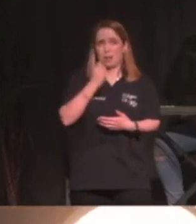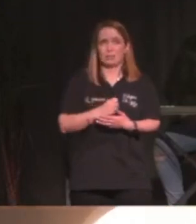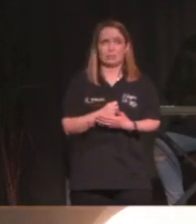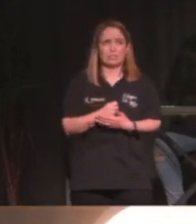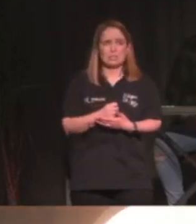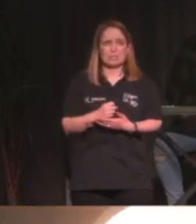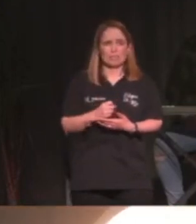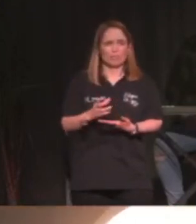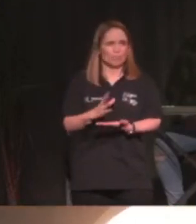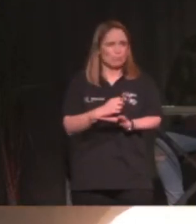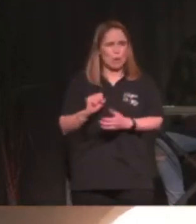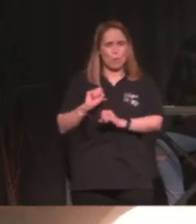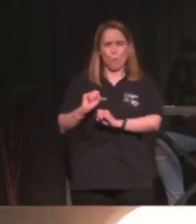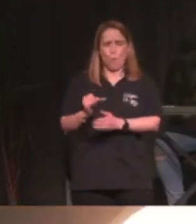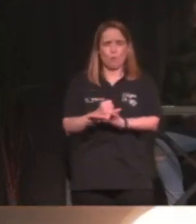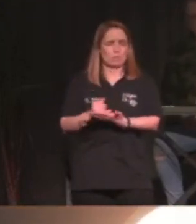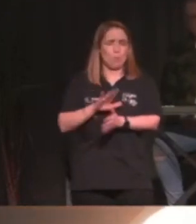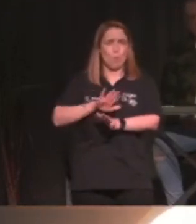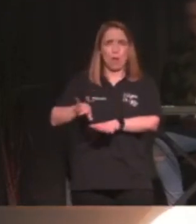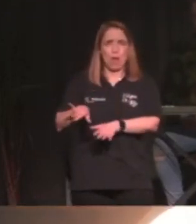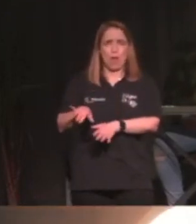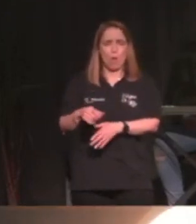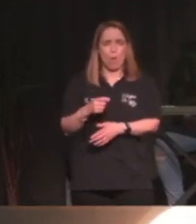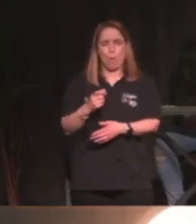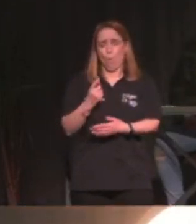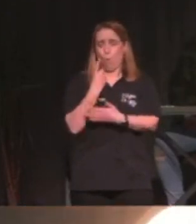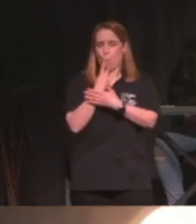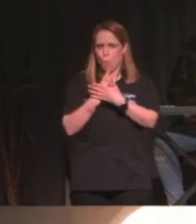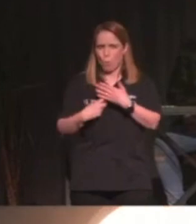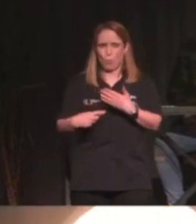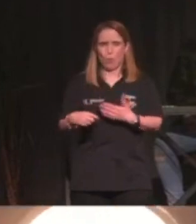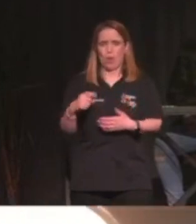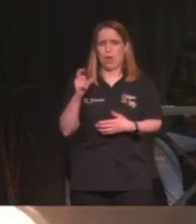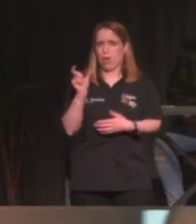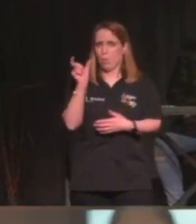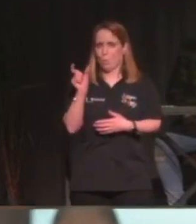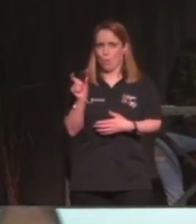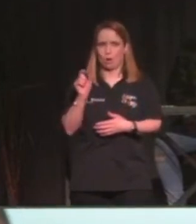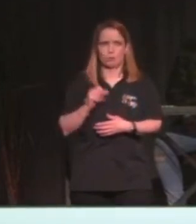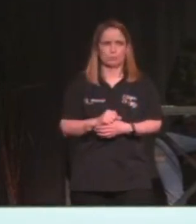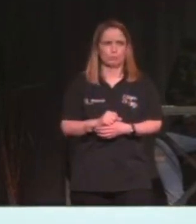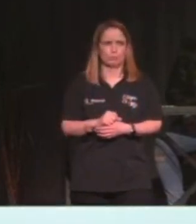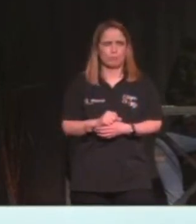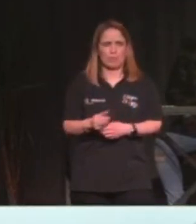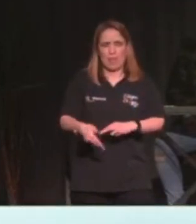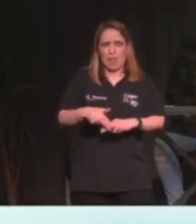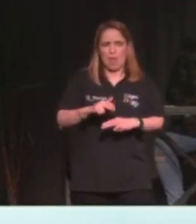He's the only one that has the authority to carry it away. And so if that's you today and you would